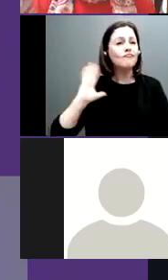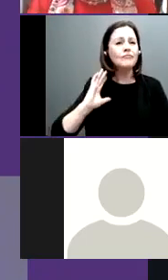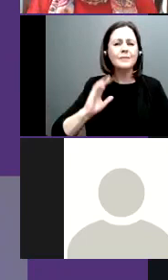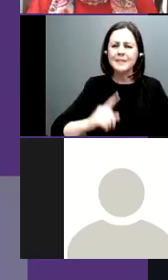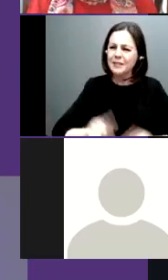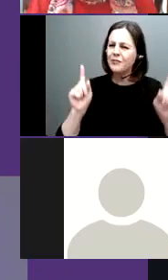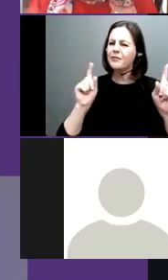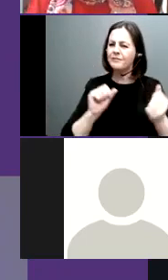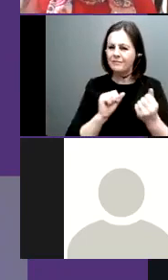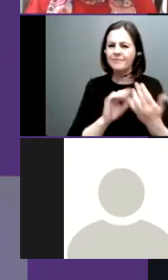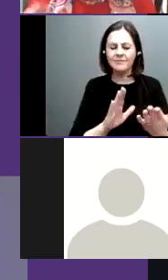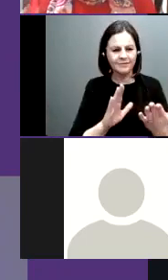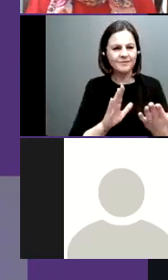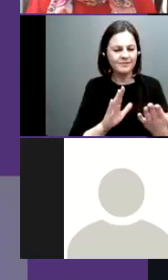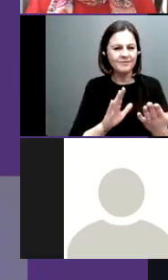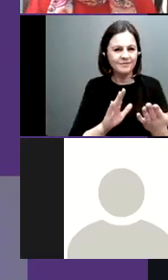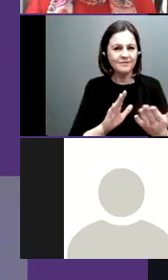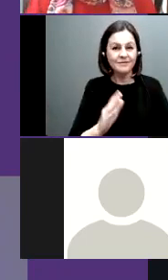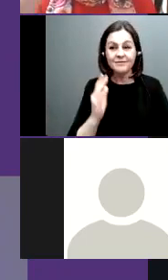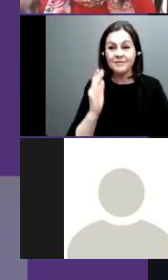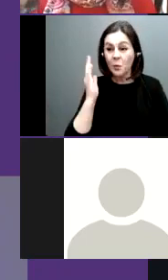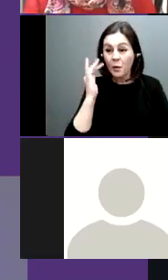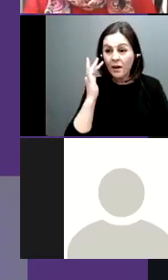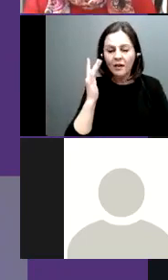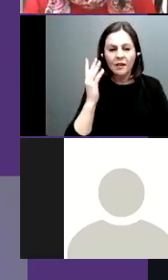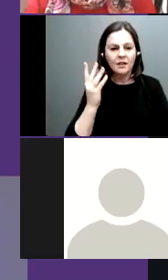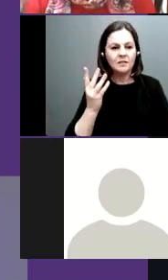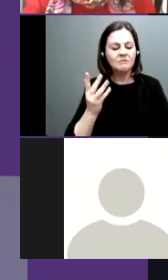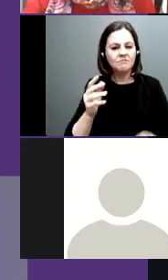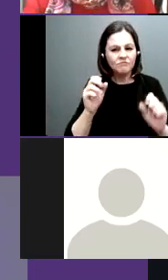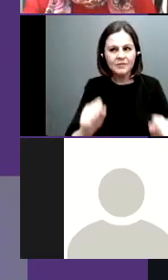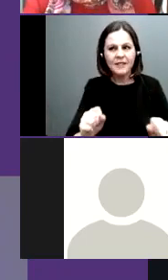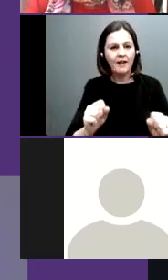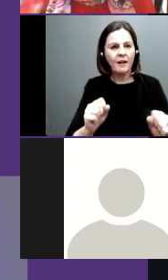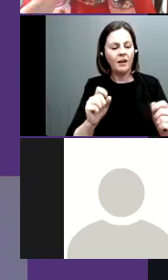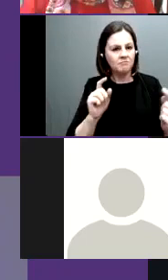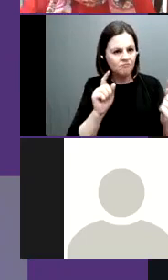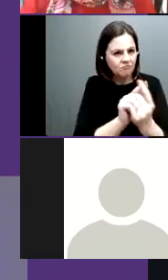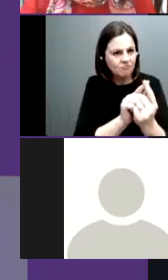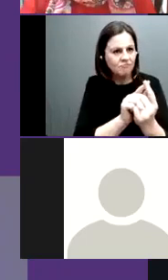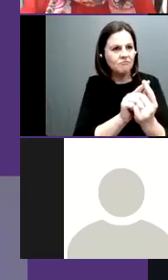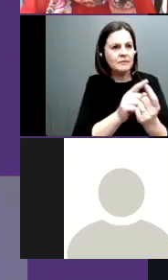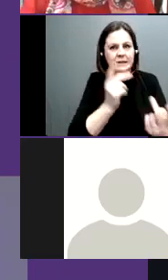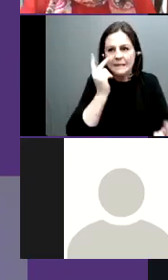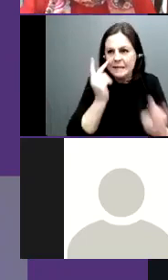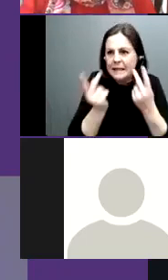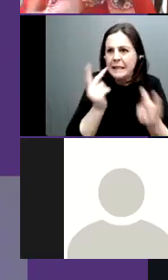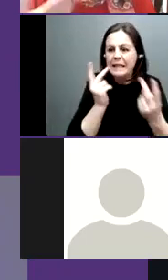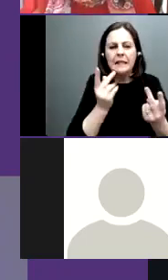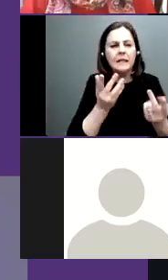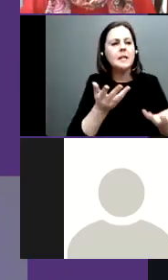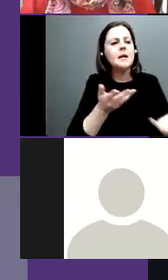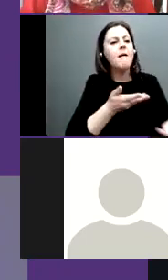really did have an opportunity to see somebody, to meet someone, to get